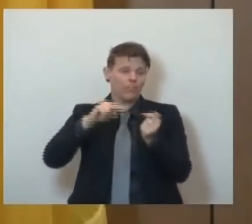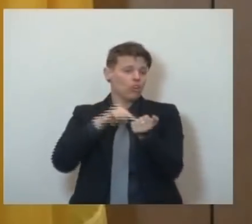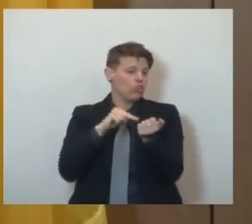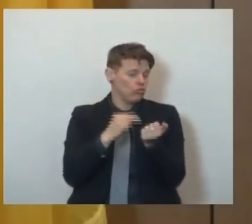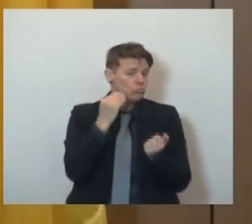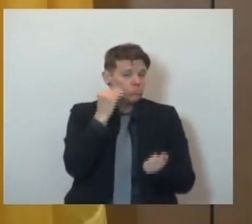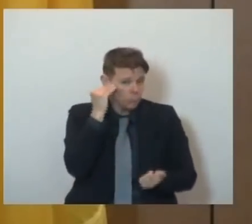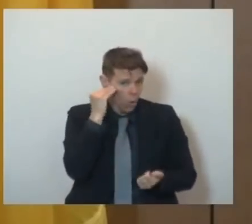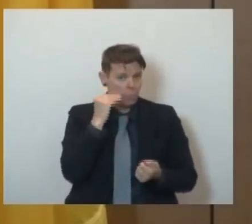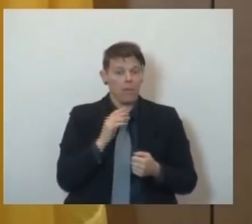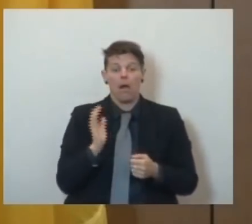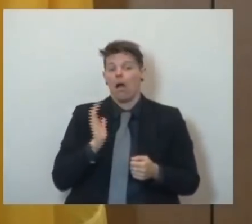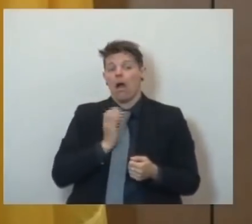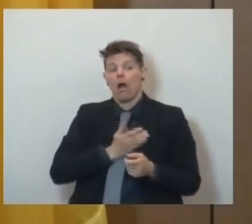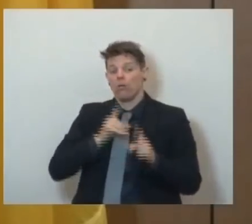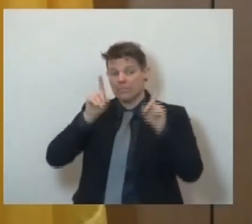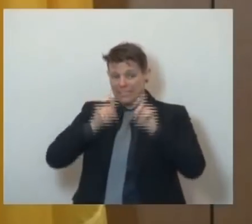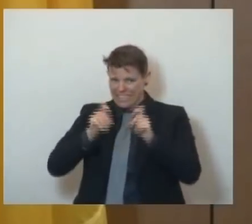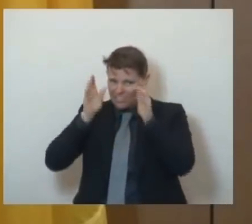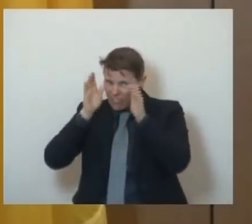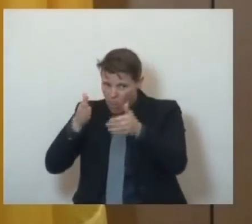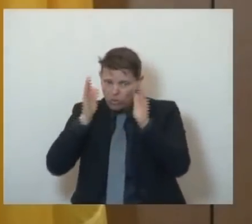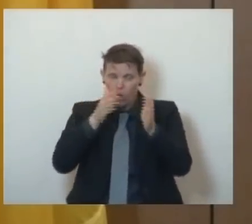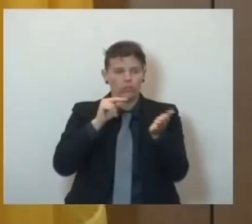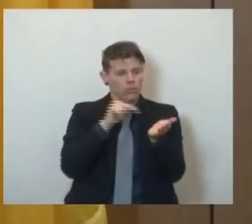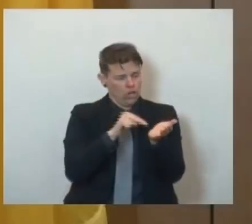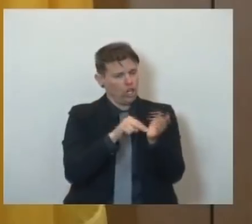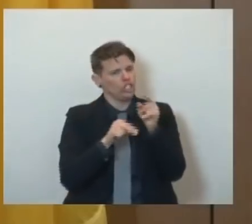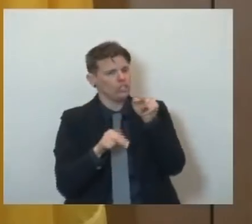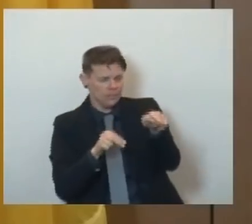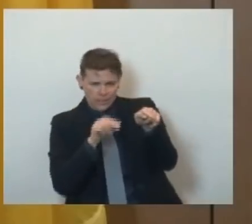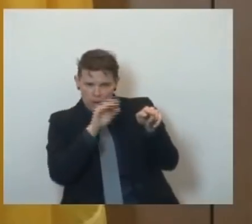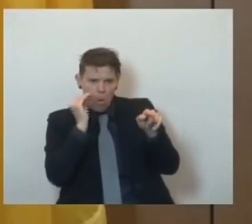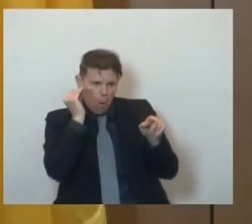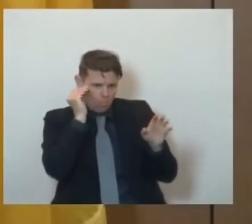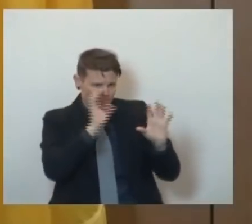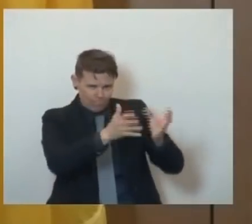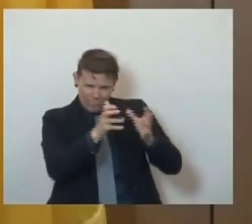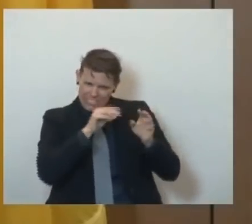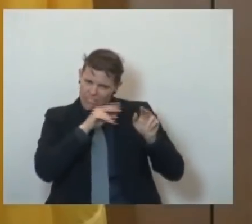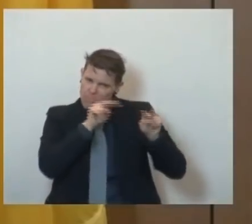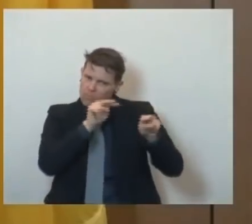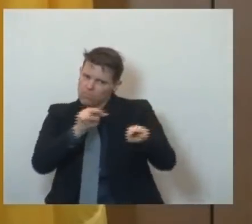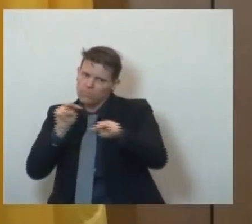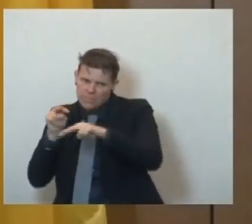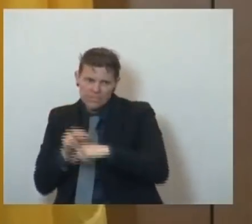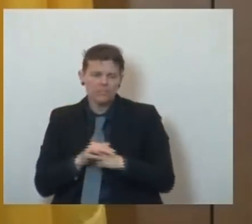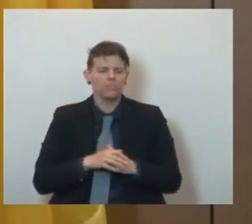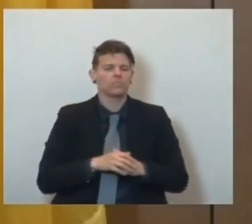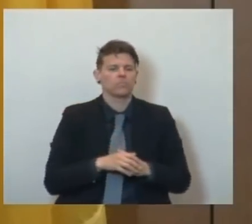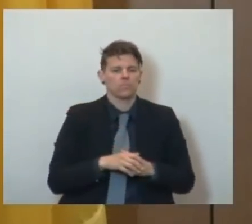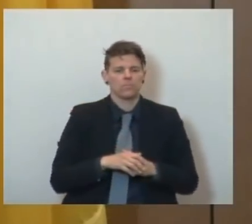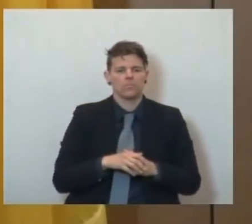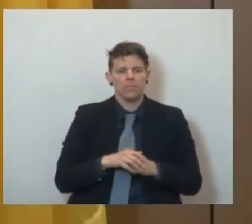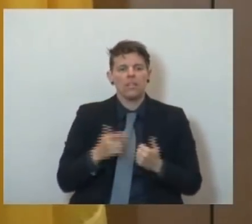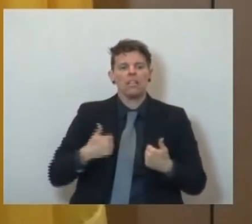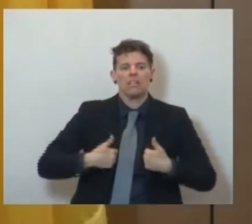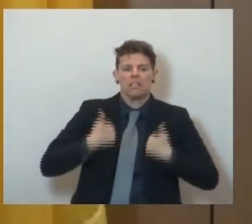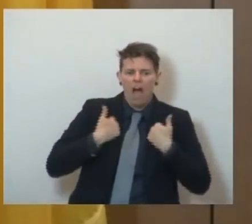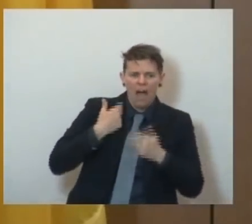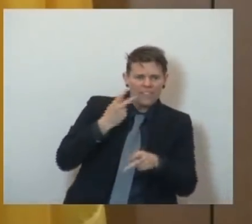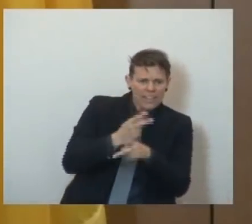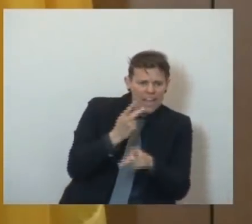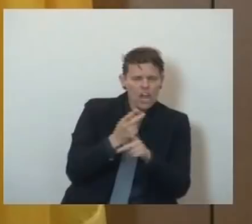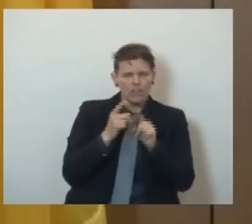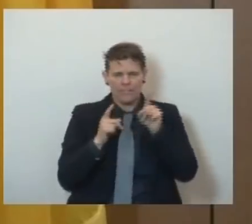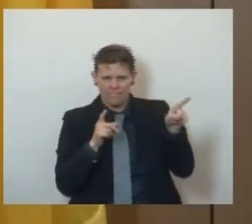now is directed at nursing homes. The nursing homes, the Life Care in Farmington and